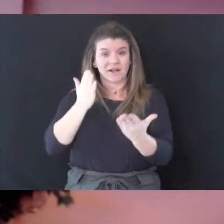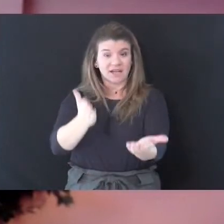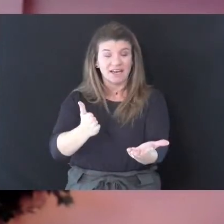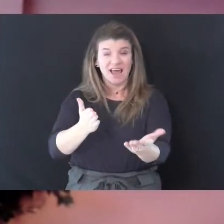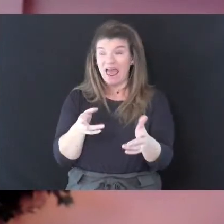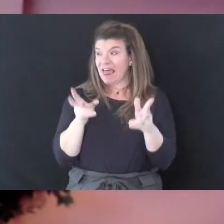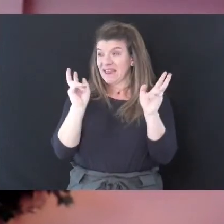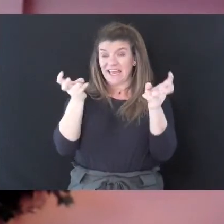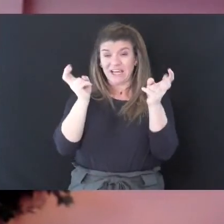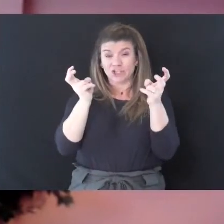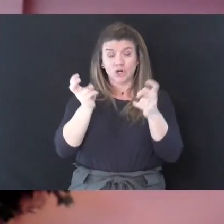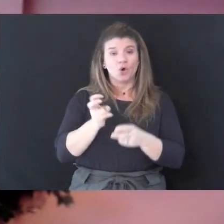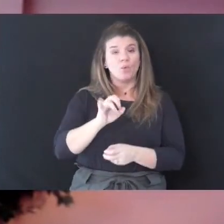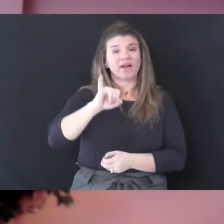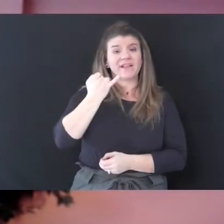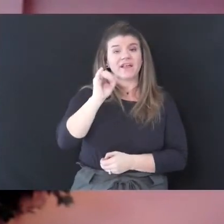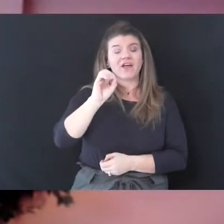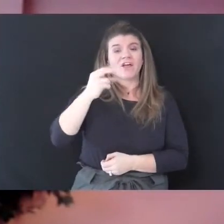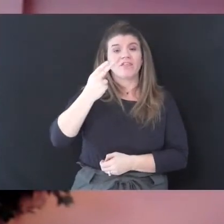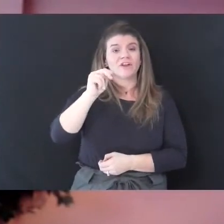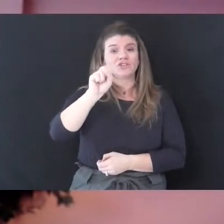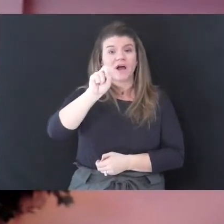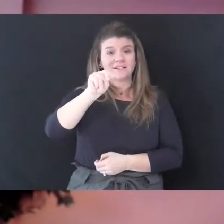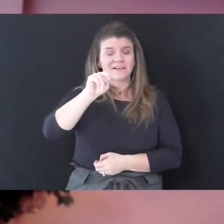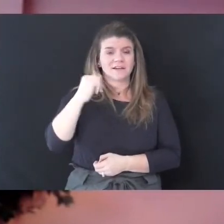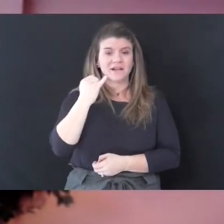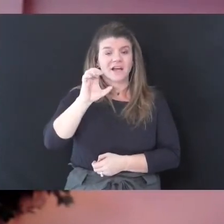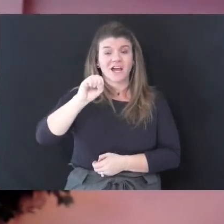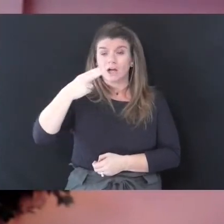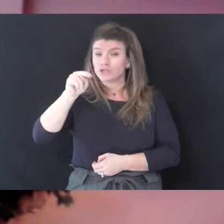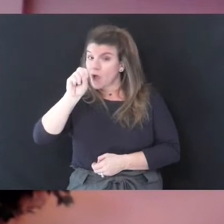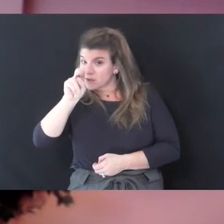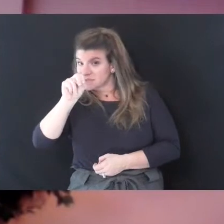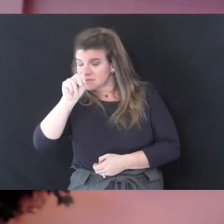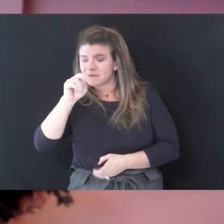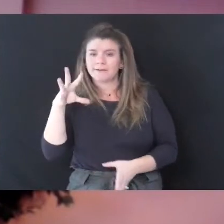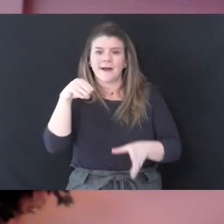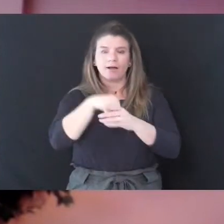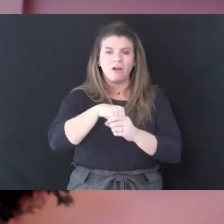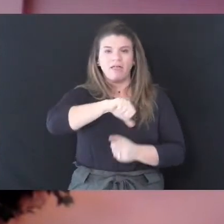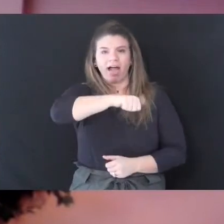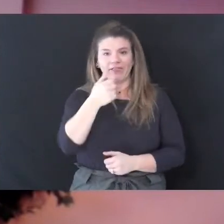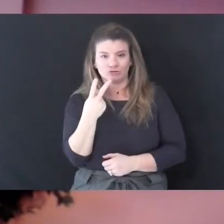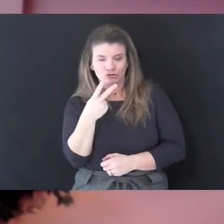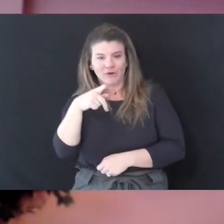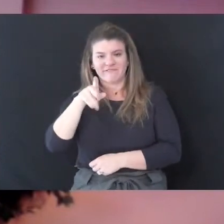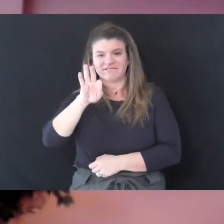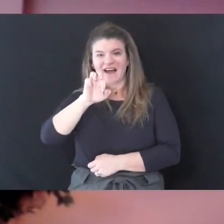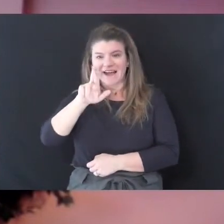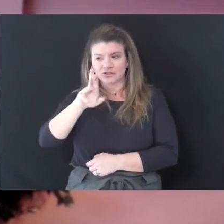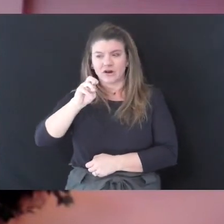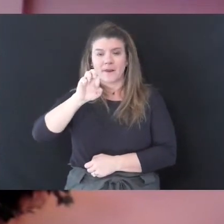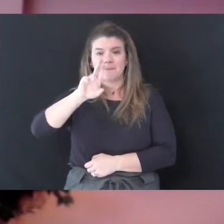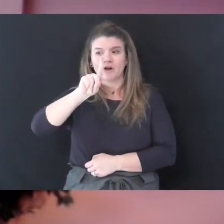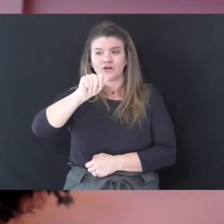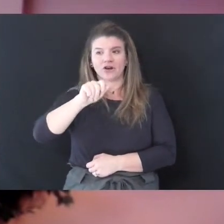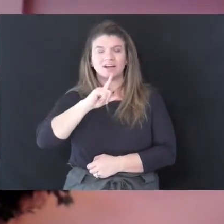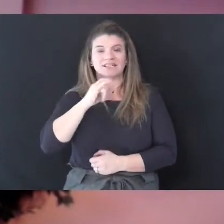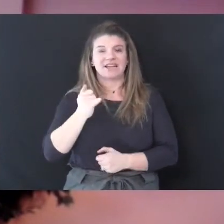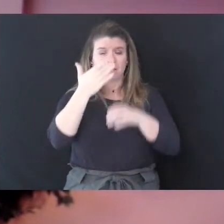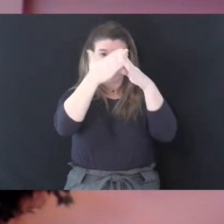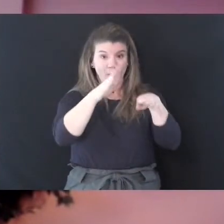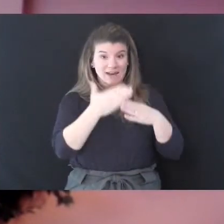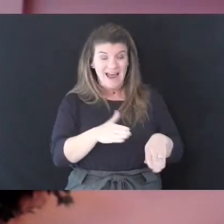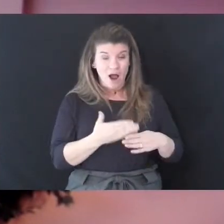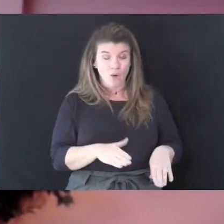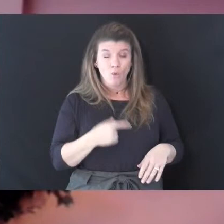issue with the Johnson & Johnson vaccine and with the Moderna and the Pfizer vaccines are that right now, as we've talked